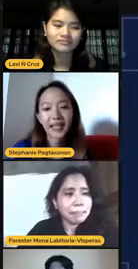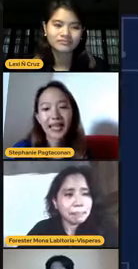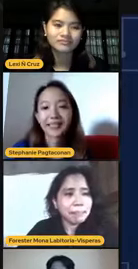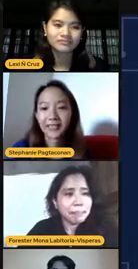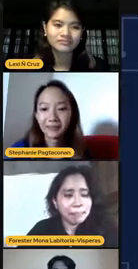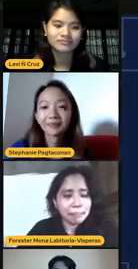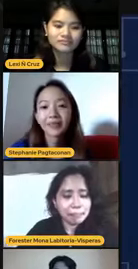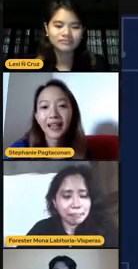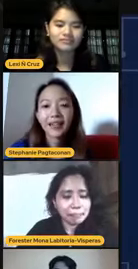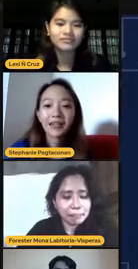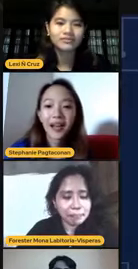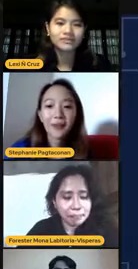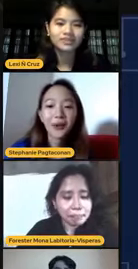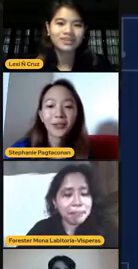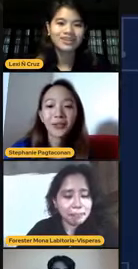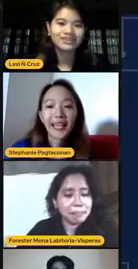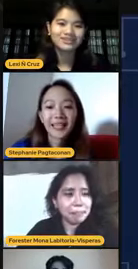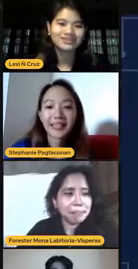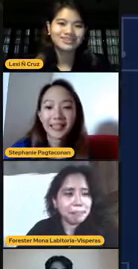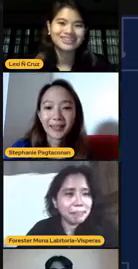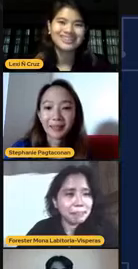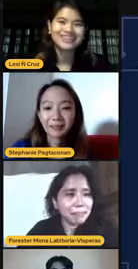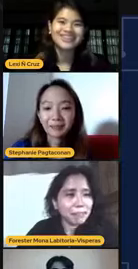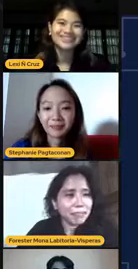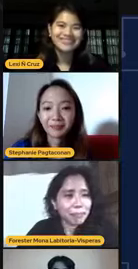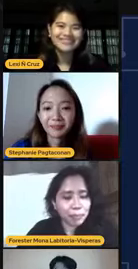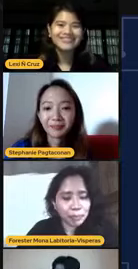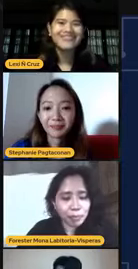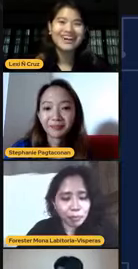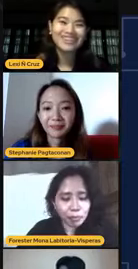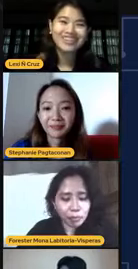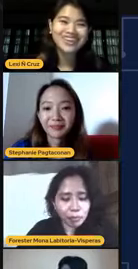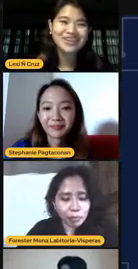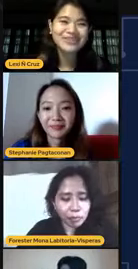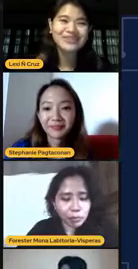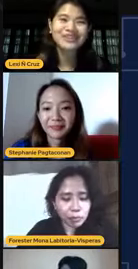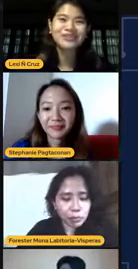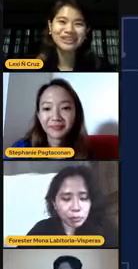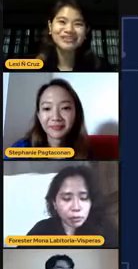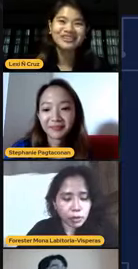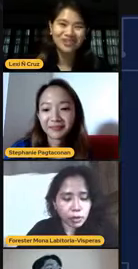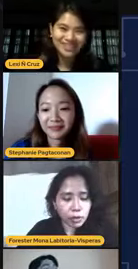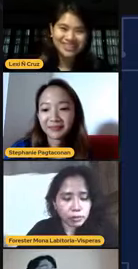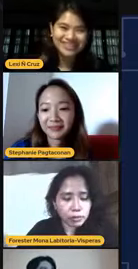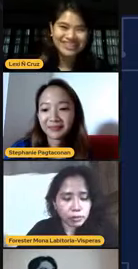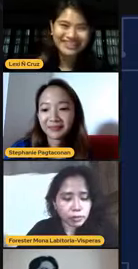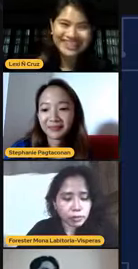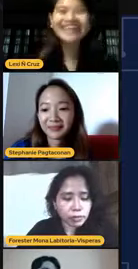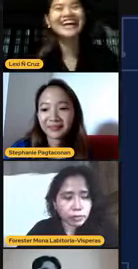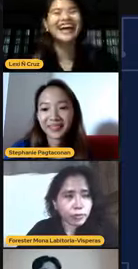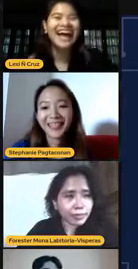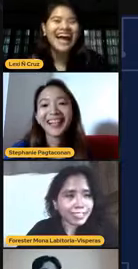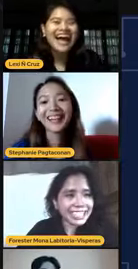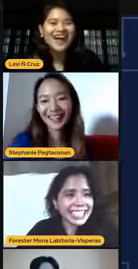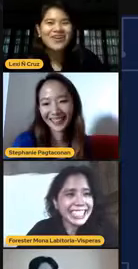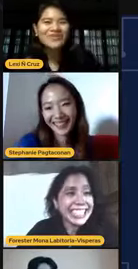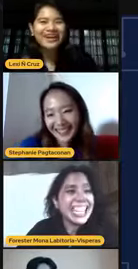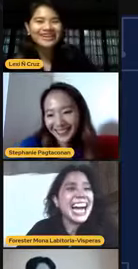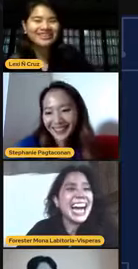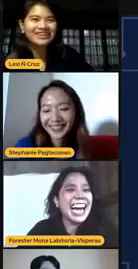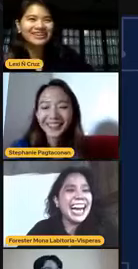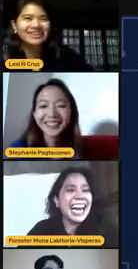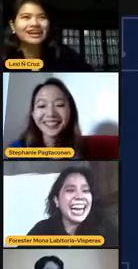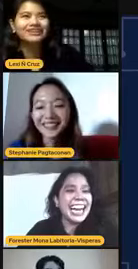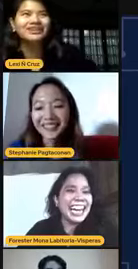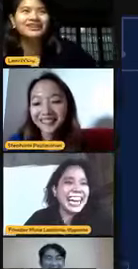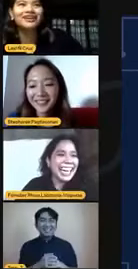of the society. How about you, Lexi? Oh, thank you for the wonderful question.